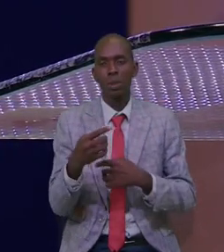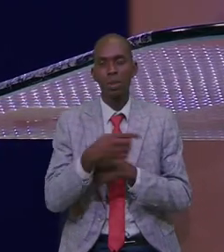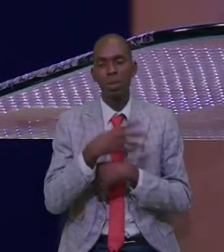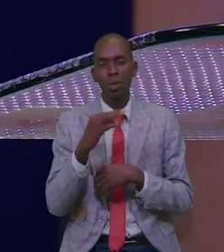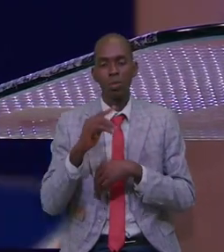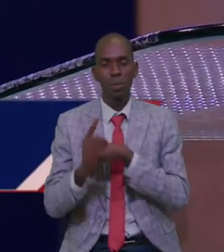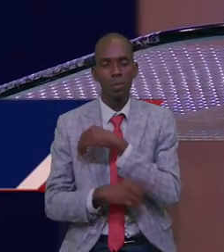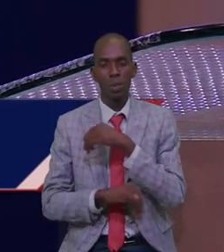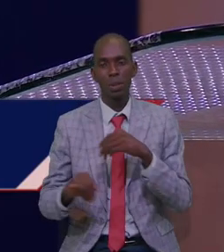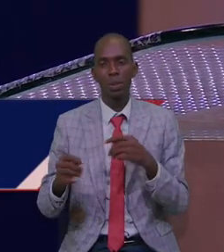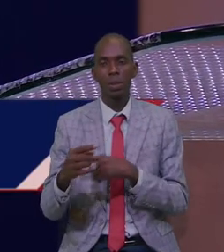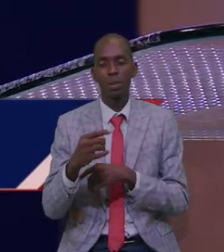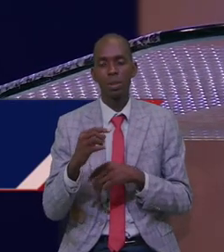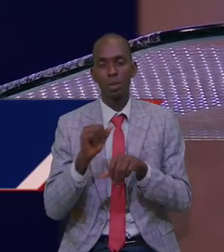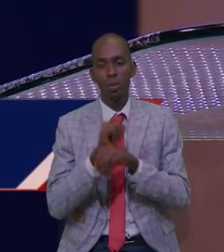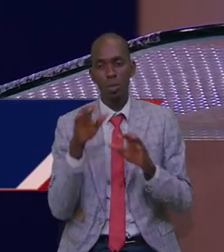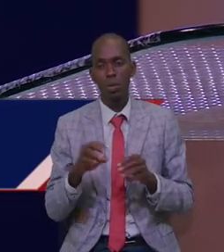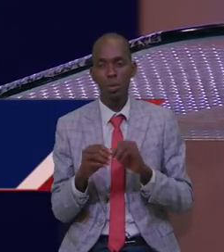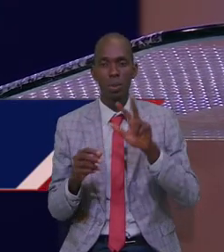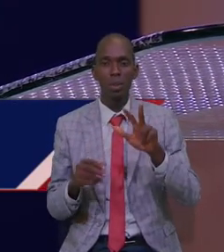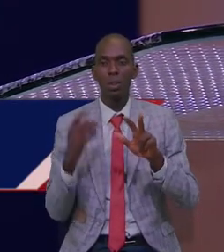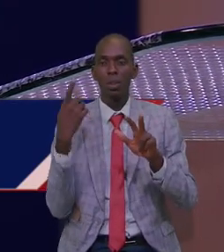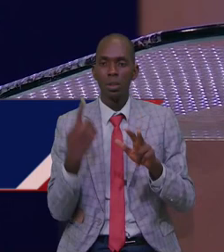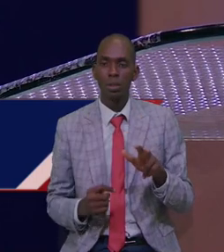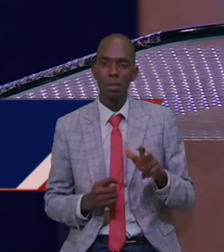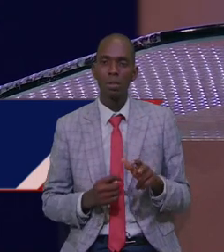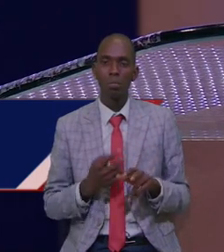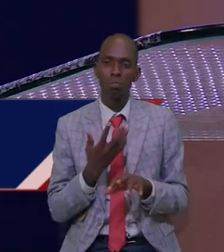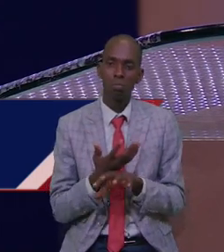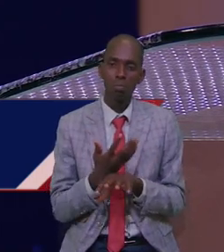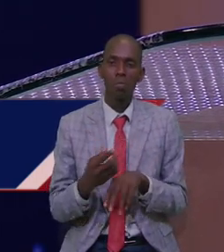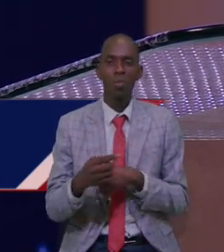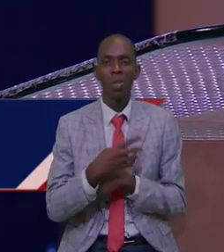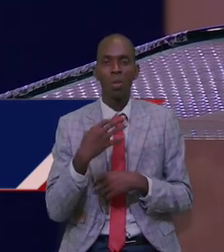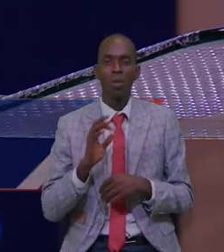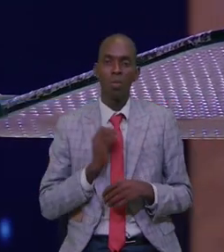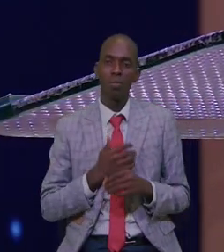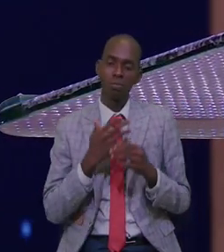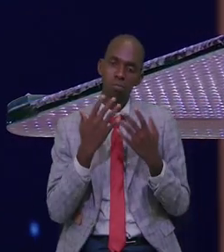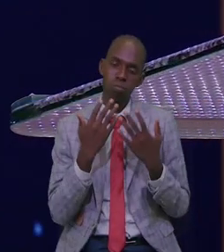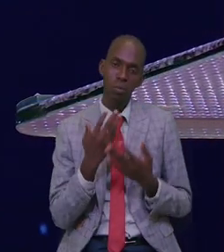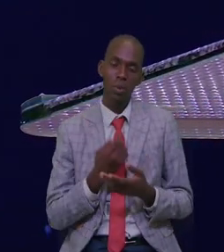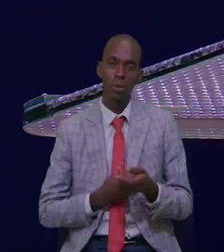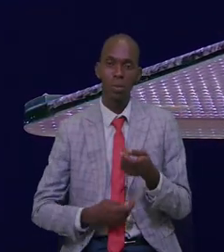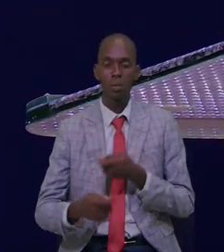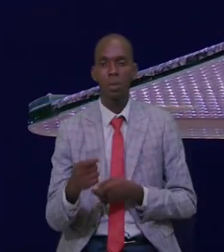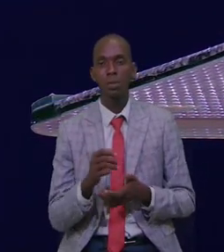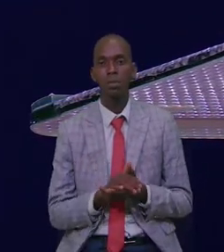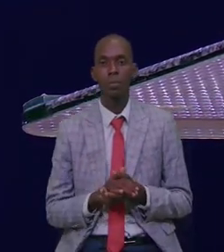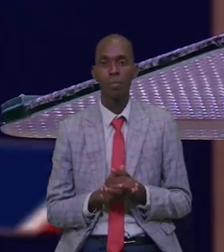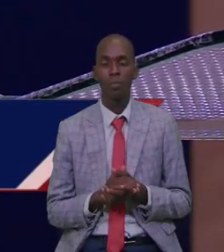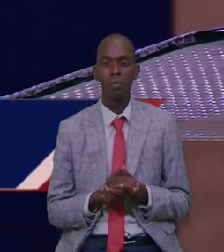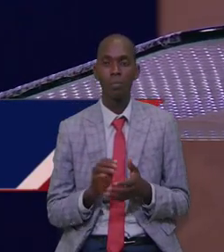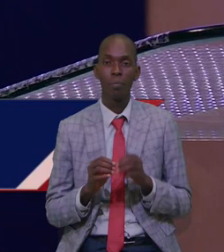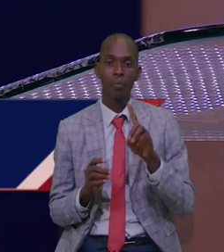the appealing day of a sympathetic substitute. Look at number one. Number one is